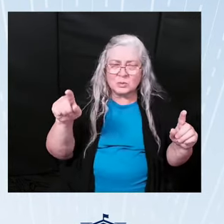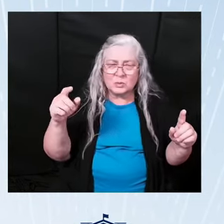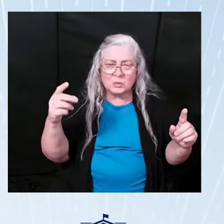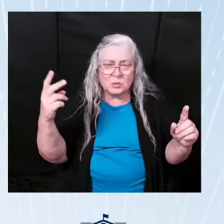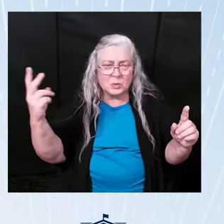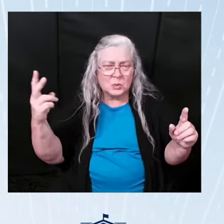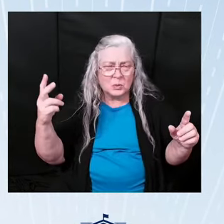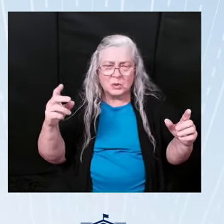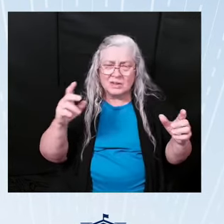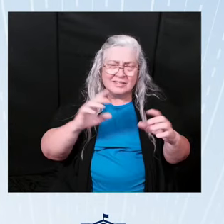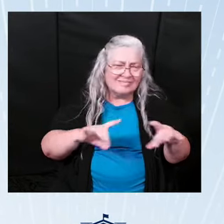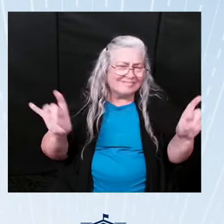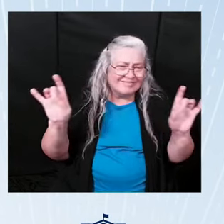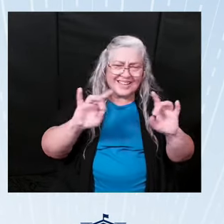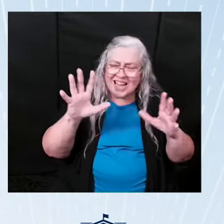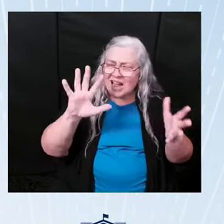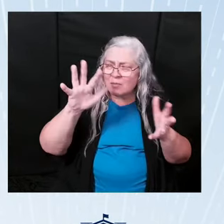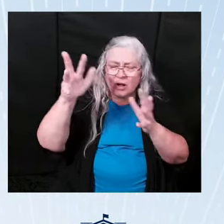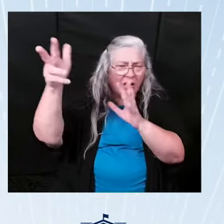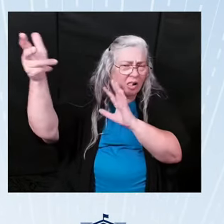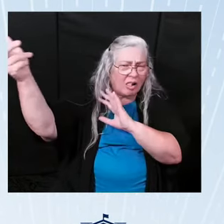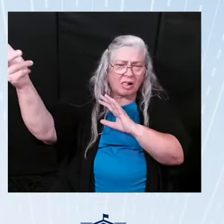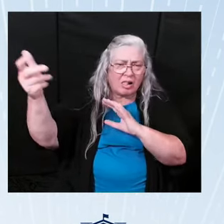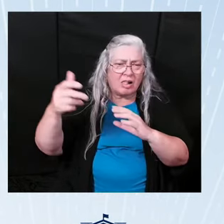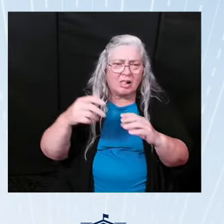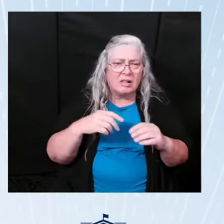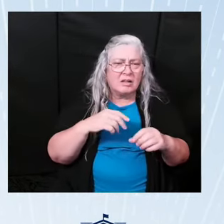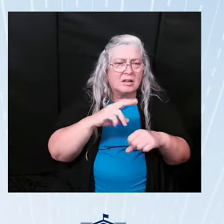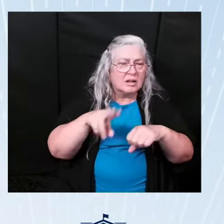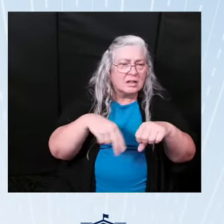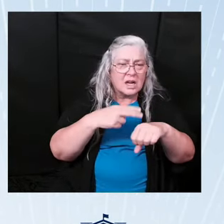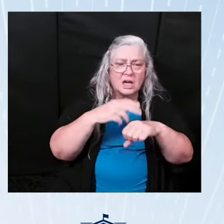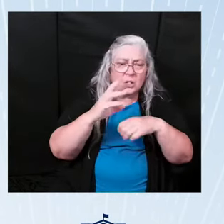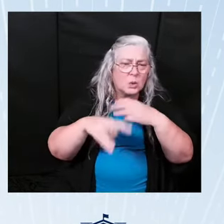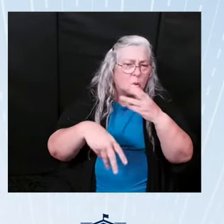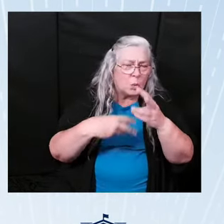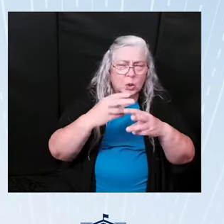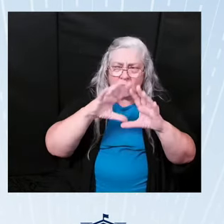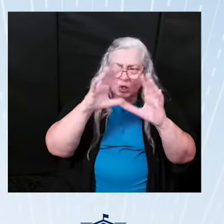the natural world, and focused everyone's attention